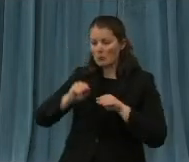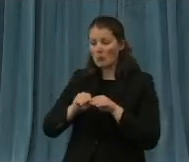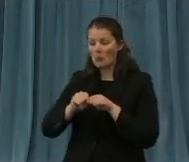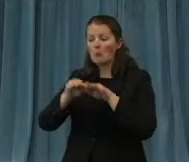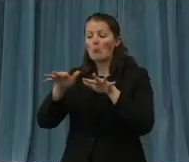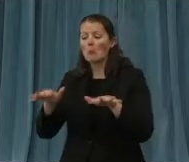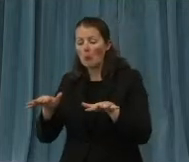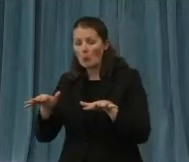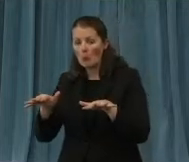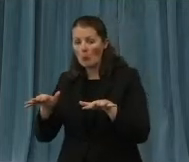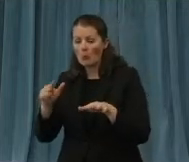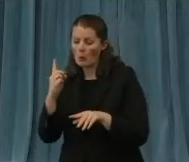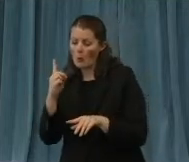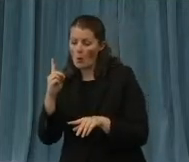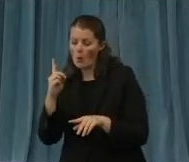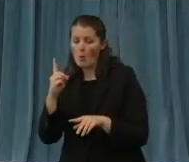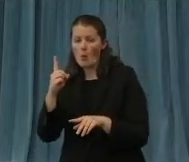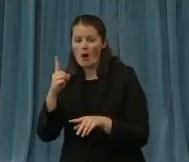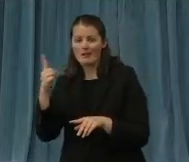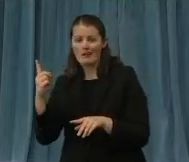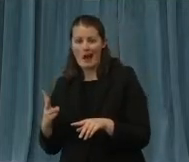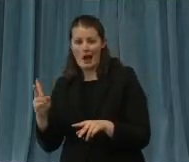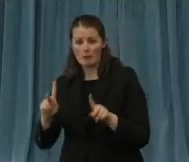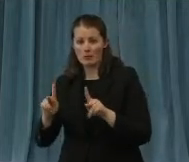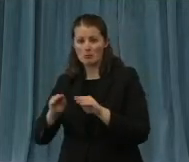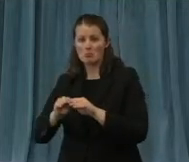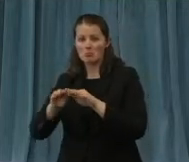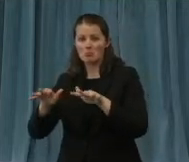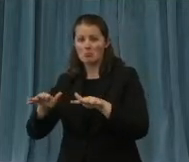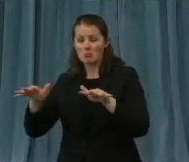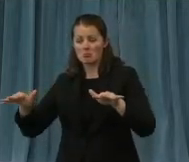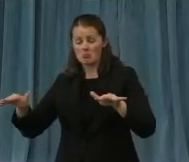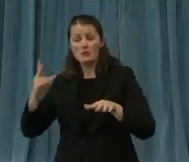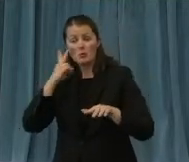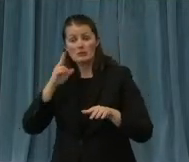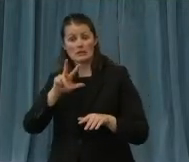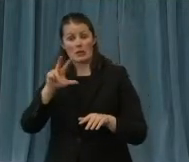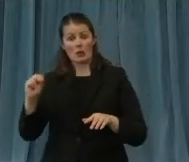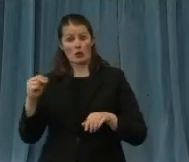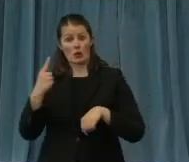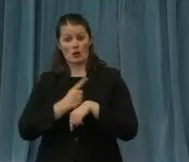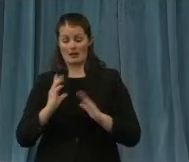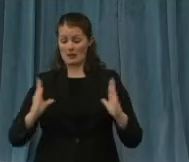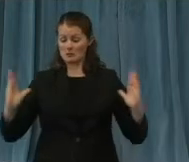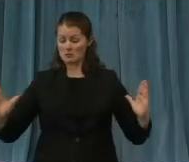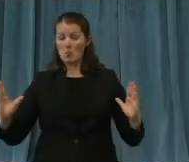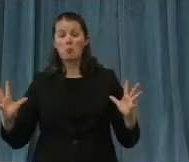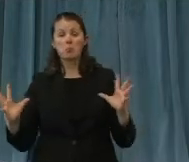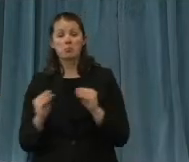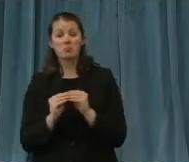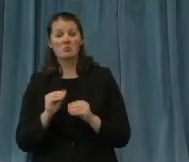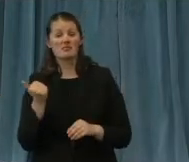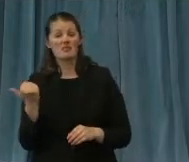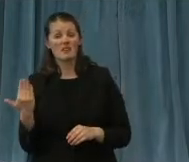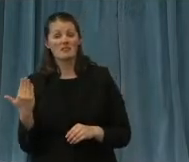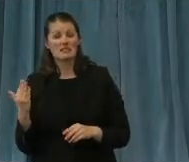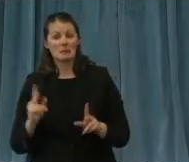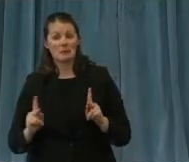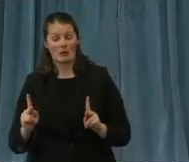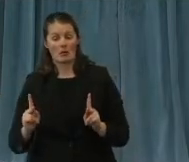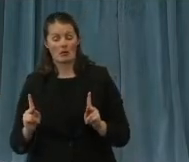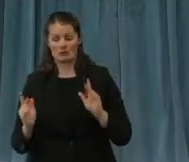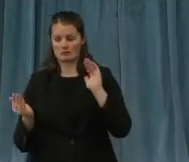an additional 1.5 people, and so on. And in 30 days, you can see that would equate to about 15 people infected versus the